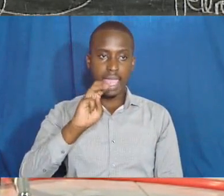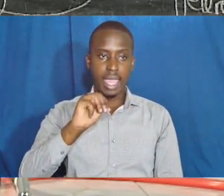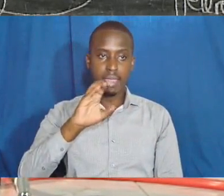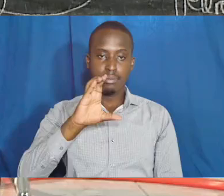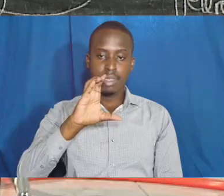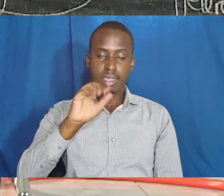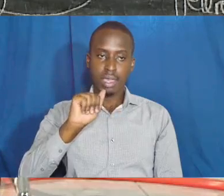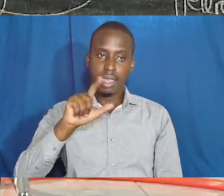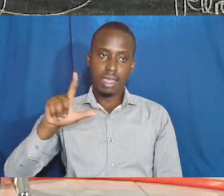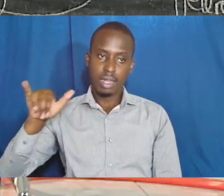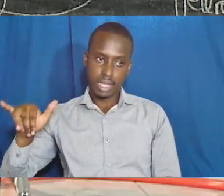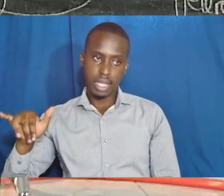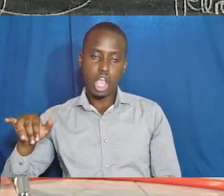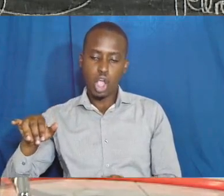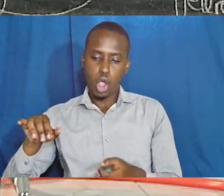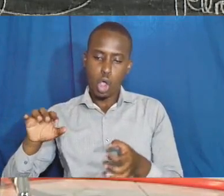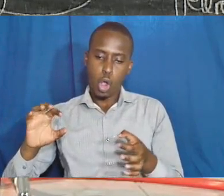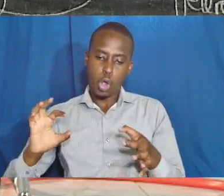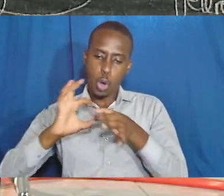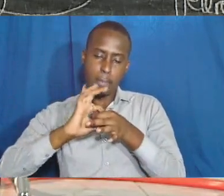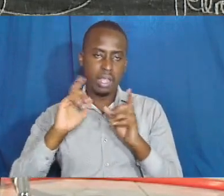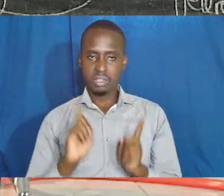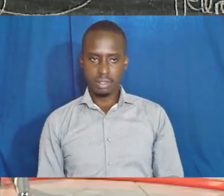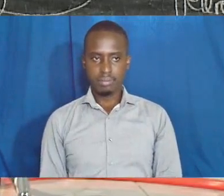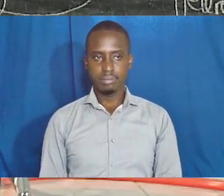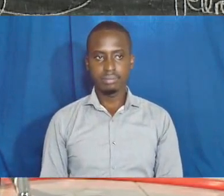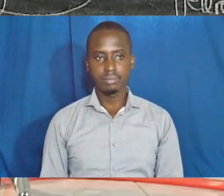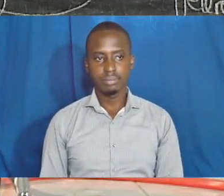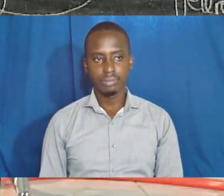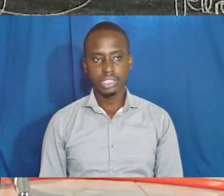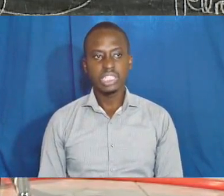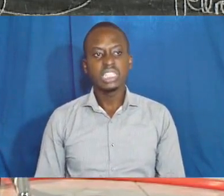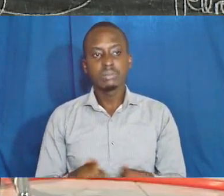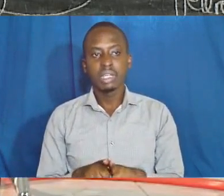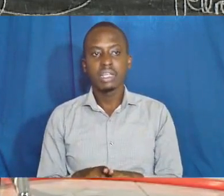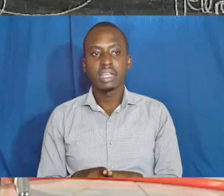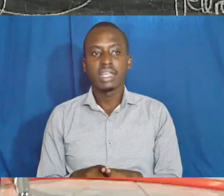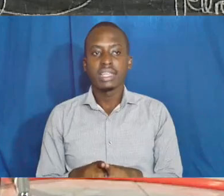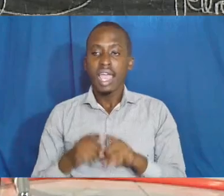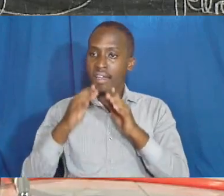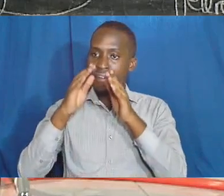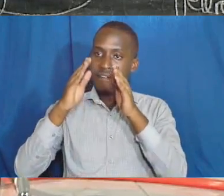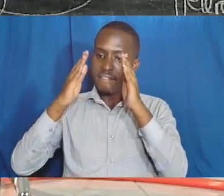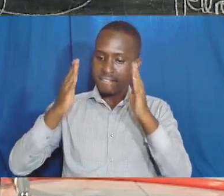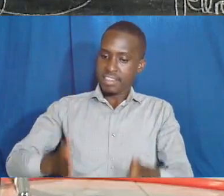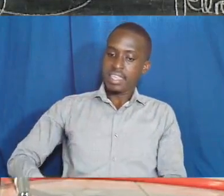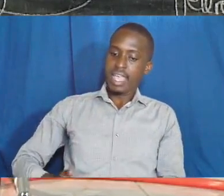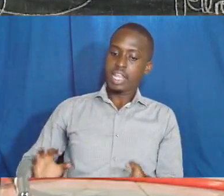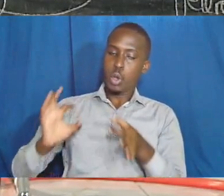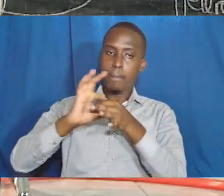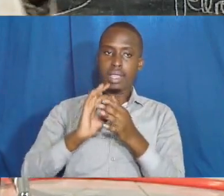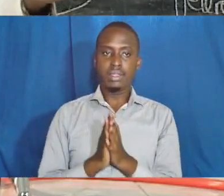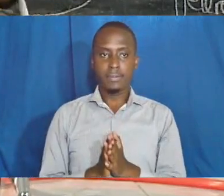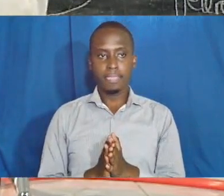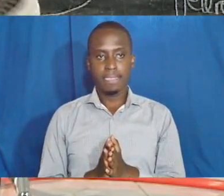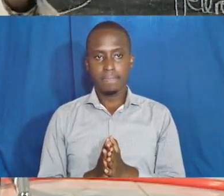chemically combined. They are not chemically combined. So they are physically combined. That is a mixture.